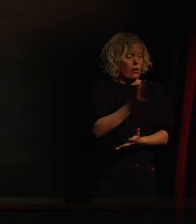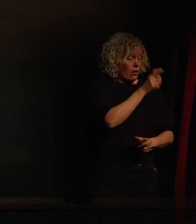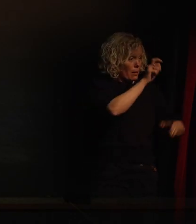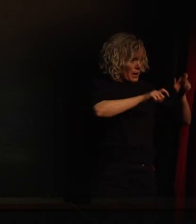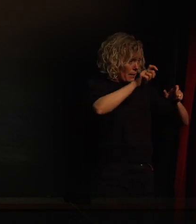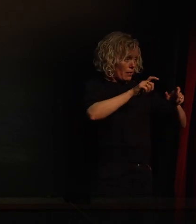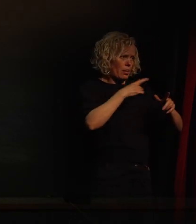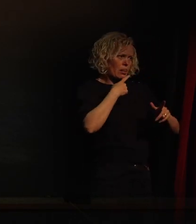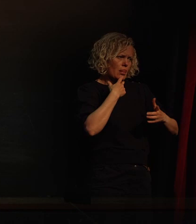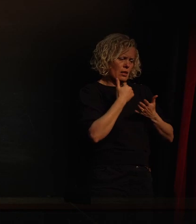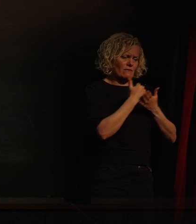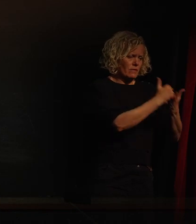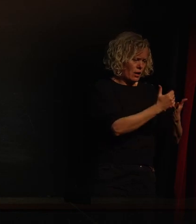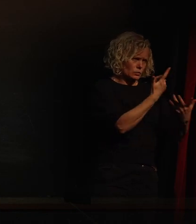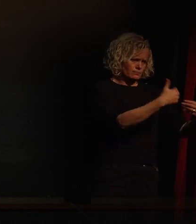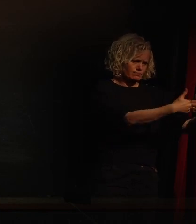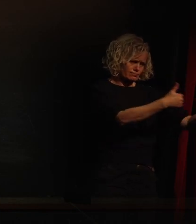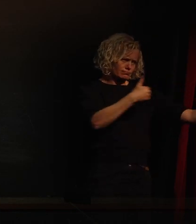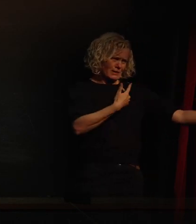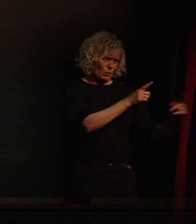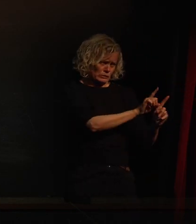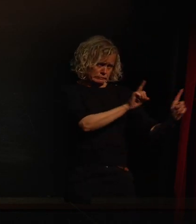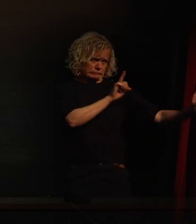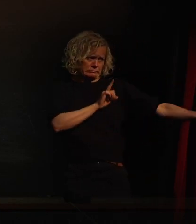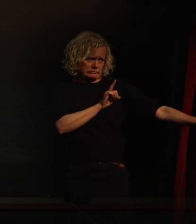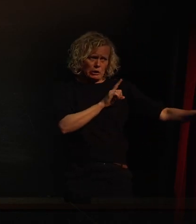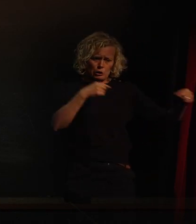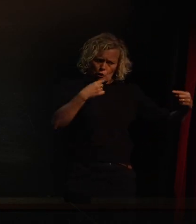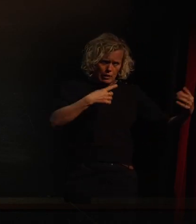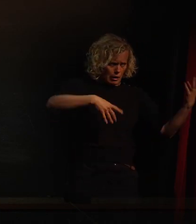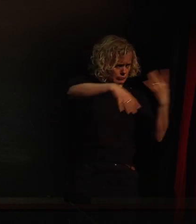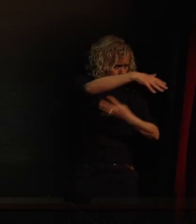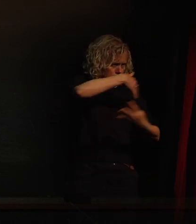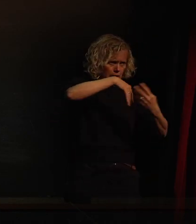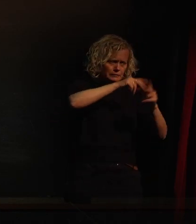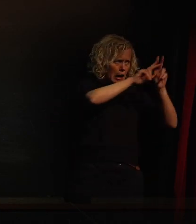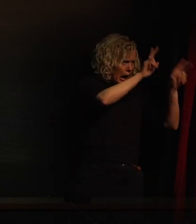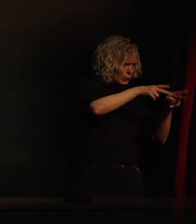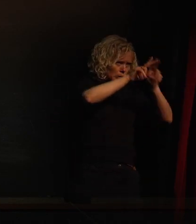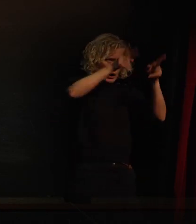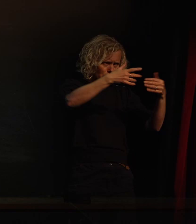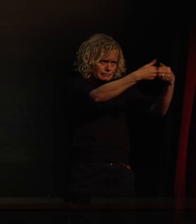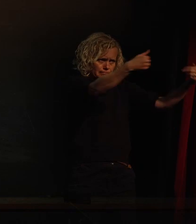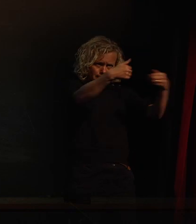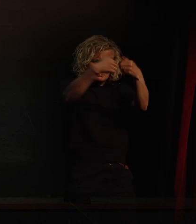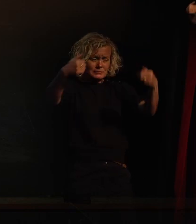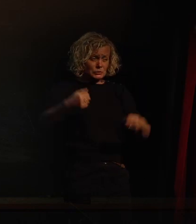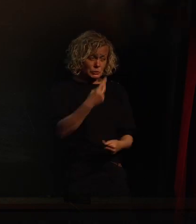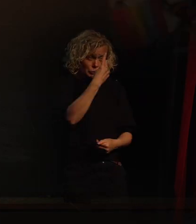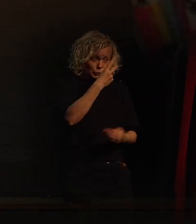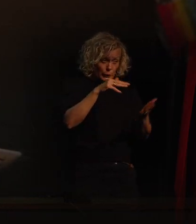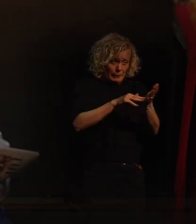distance and stay away from anyone from other households. They were told they must stay